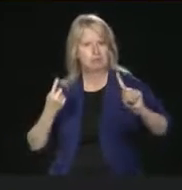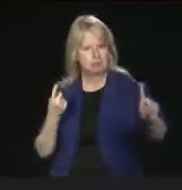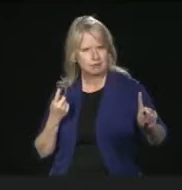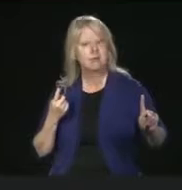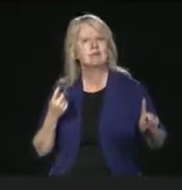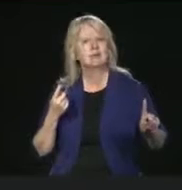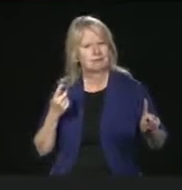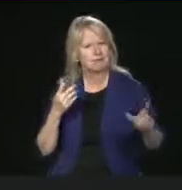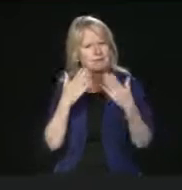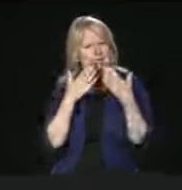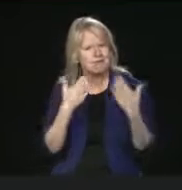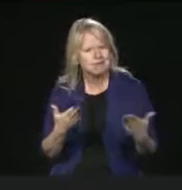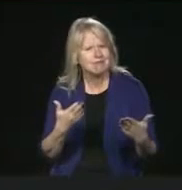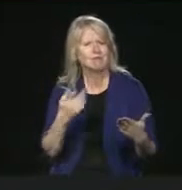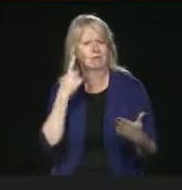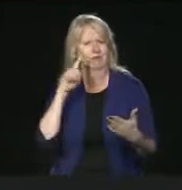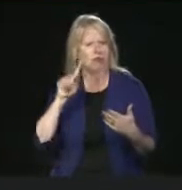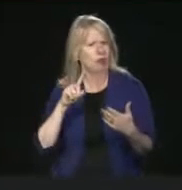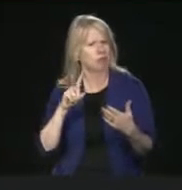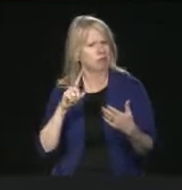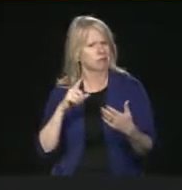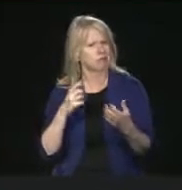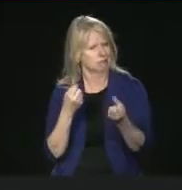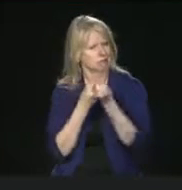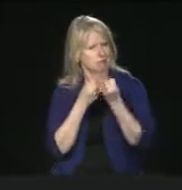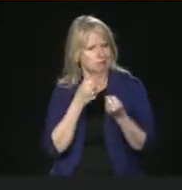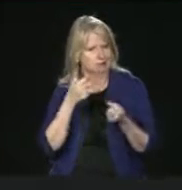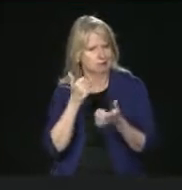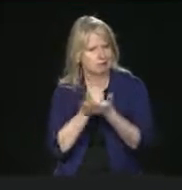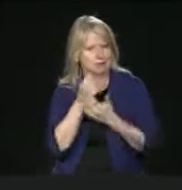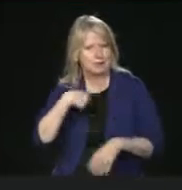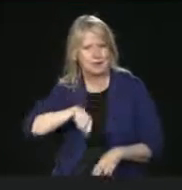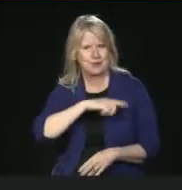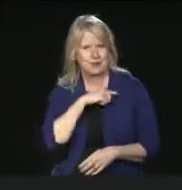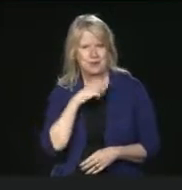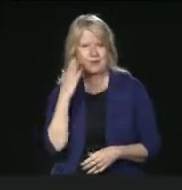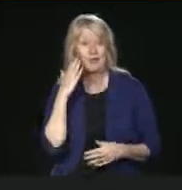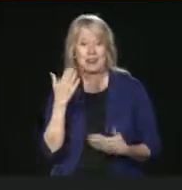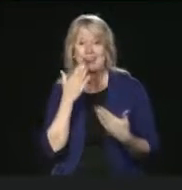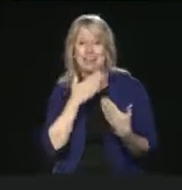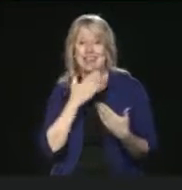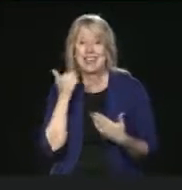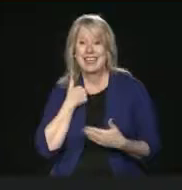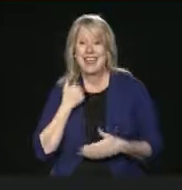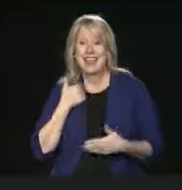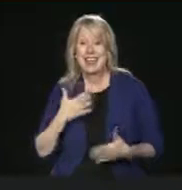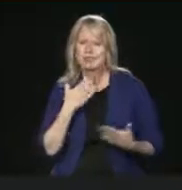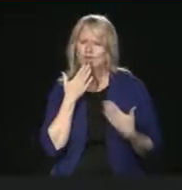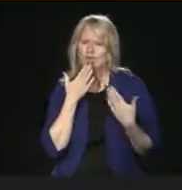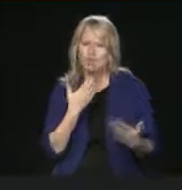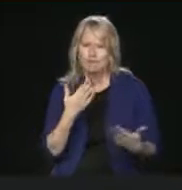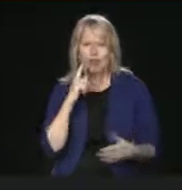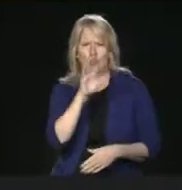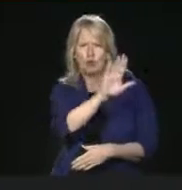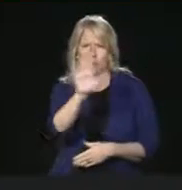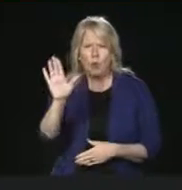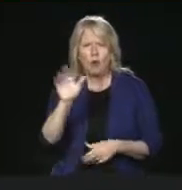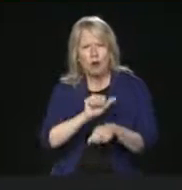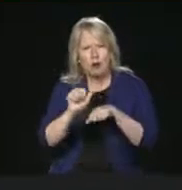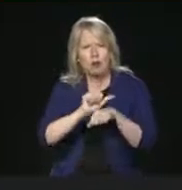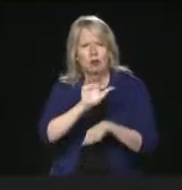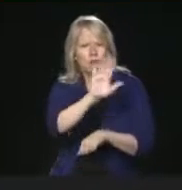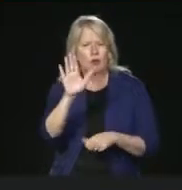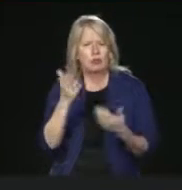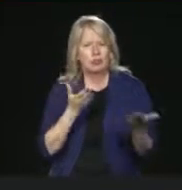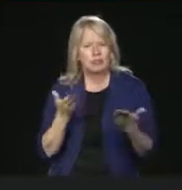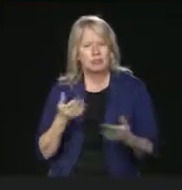for us. Know that all Canadians are grateful for your service. I know that many of you are worried about what